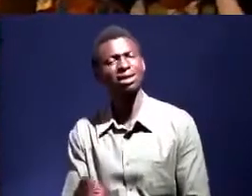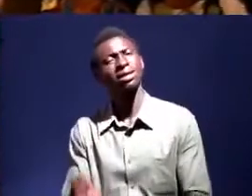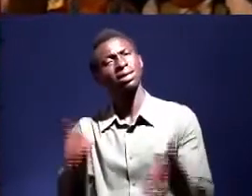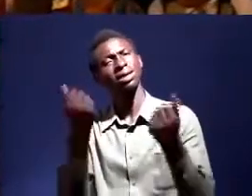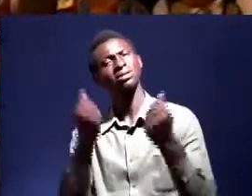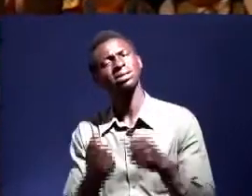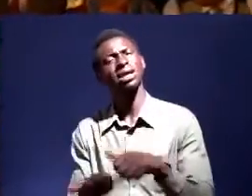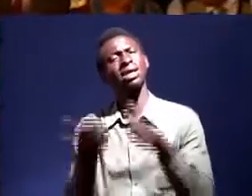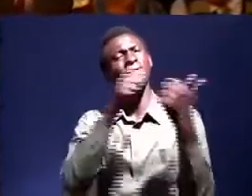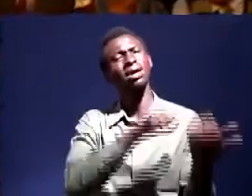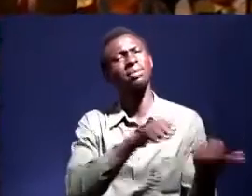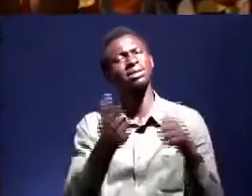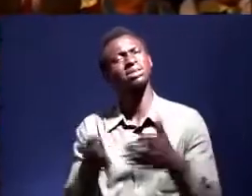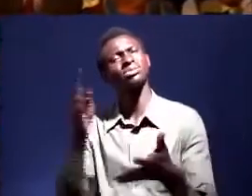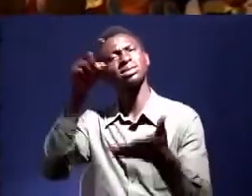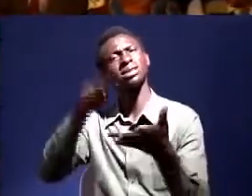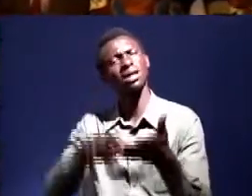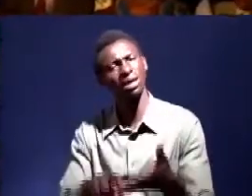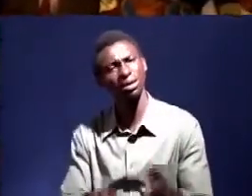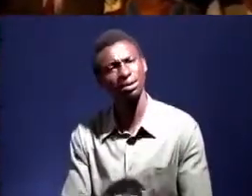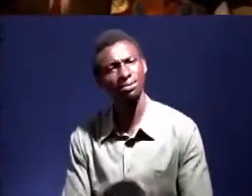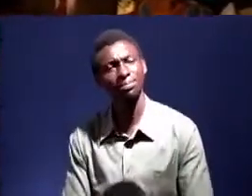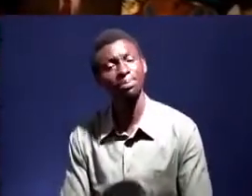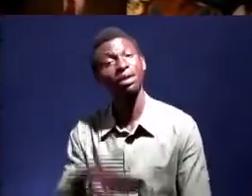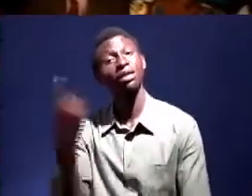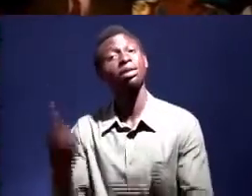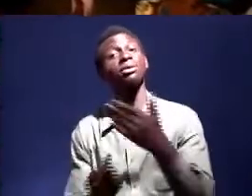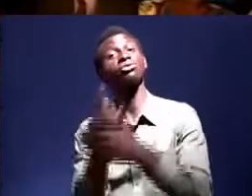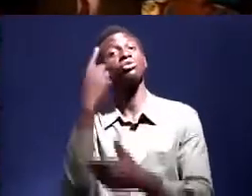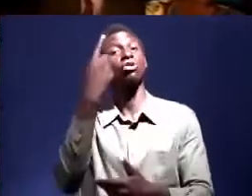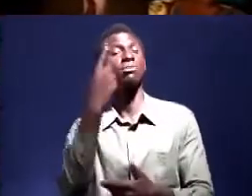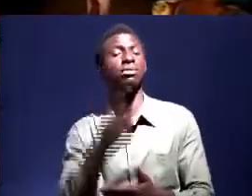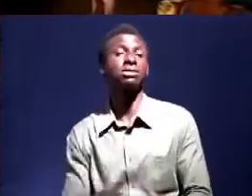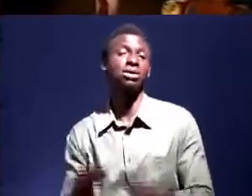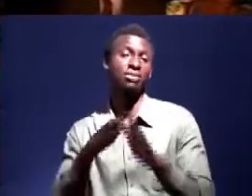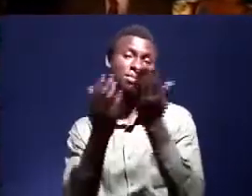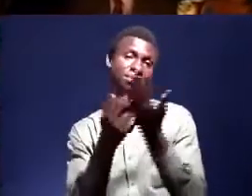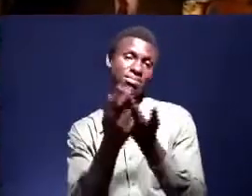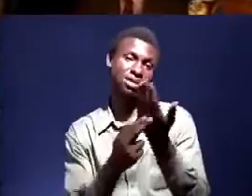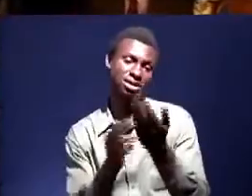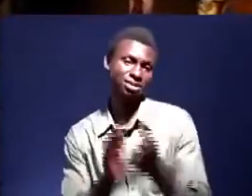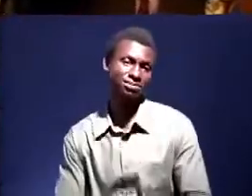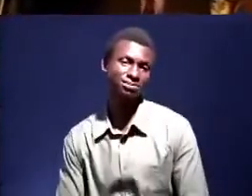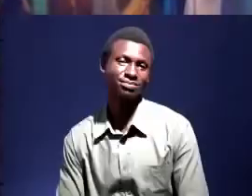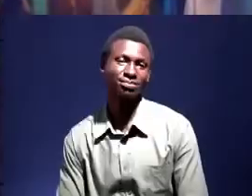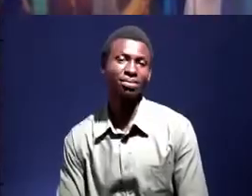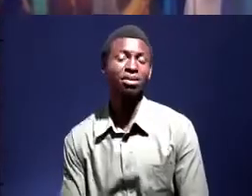There is an instance in the Bible, in Acts the 19th chapter,